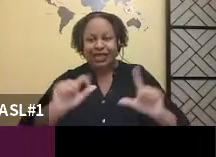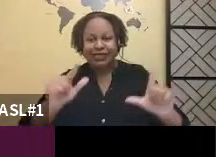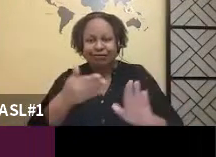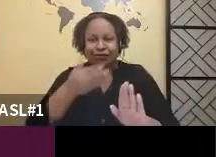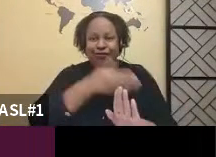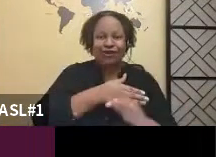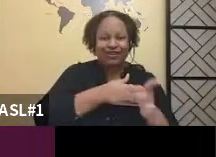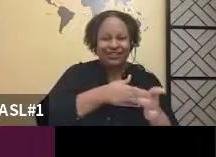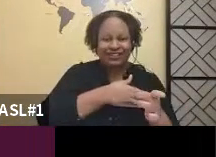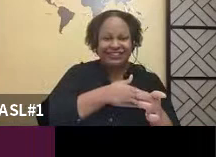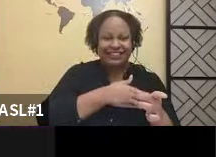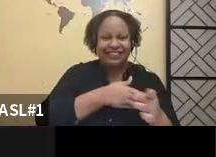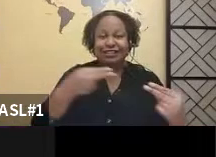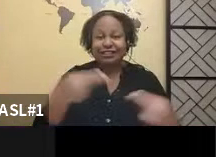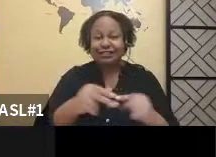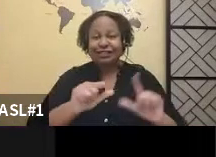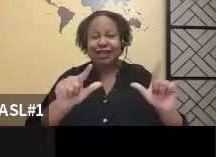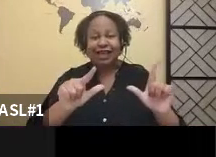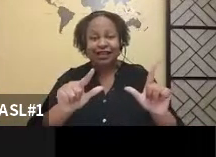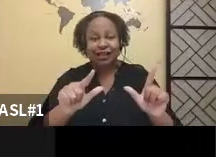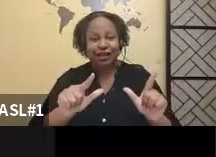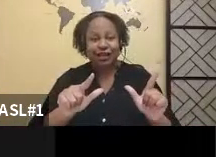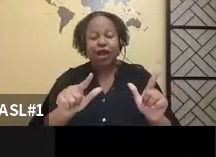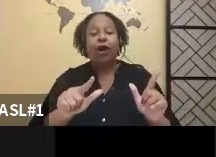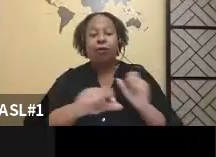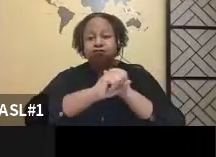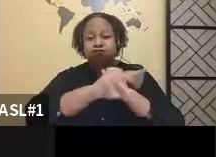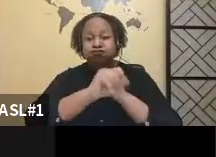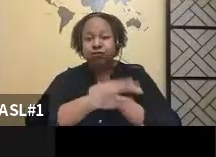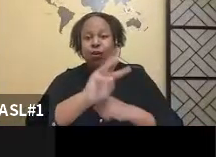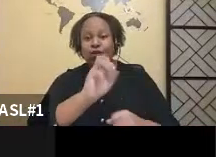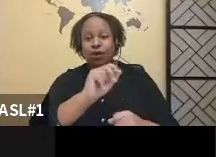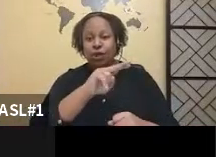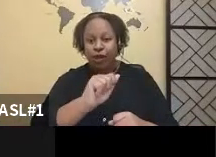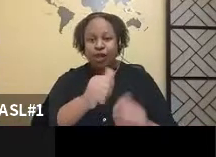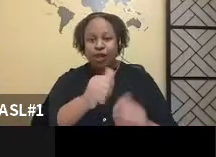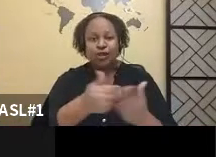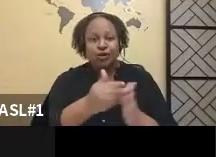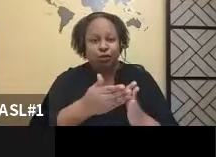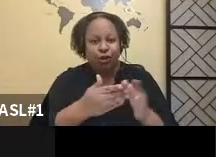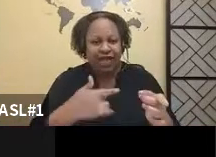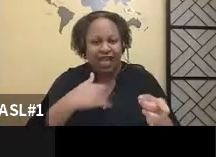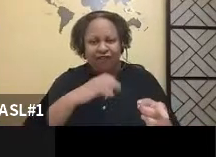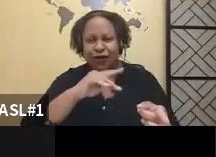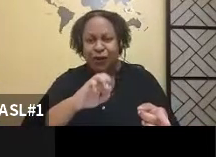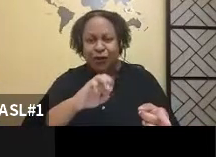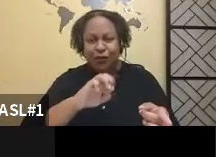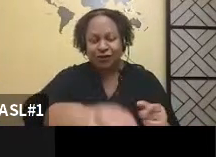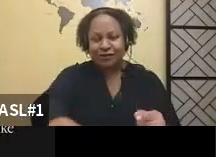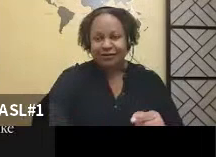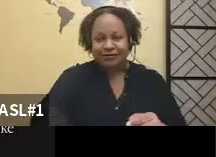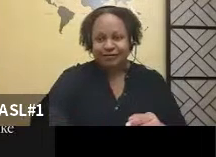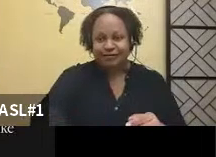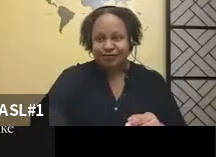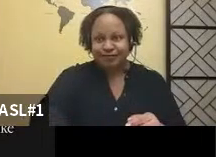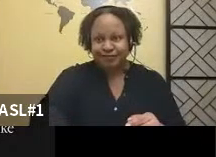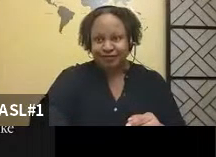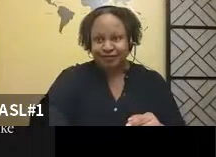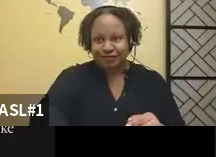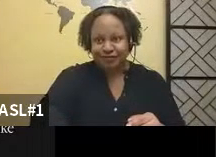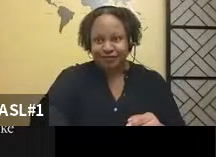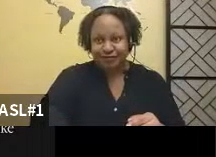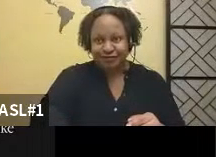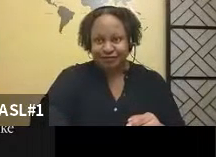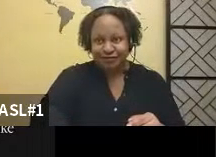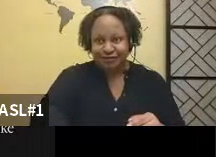is a slide promoting Winona's new book. I believe there's a code there. Maybe we'll put it somewhere where people can find